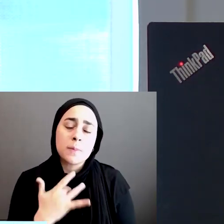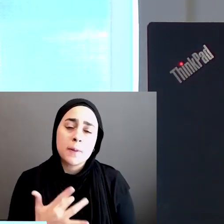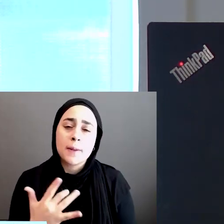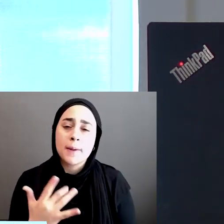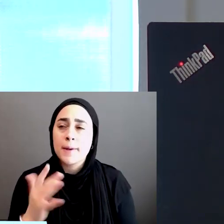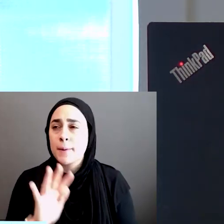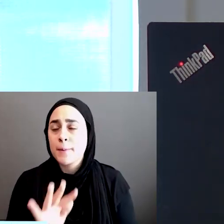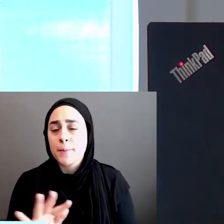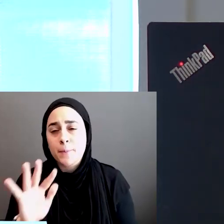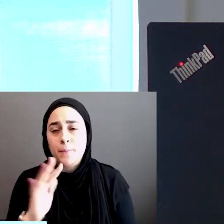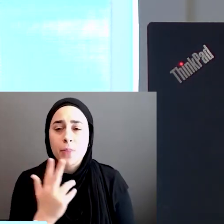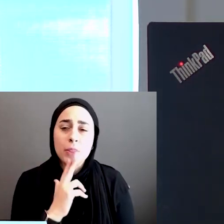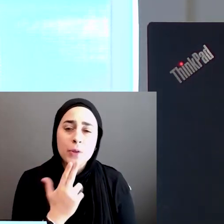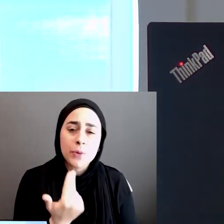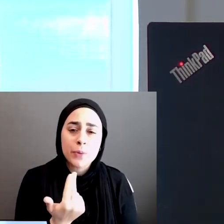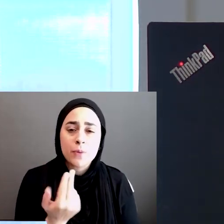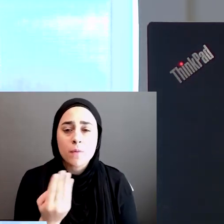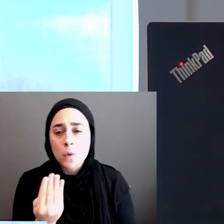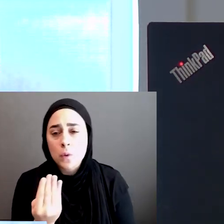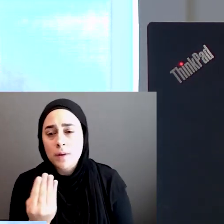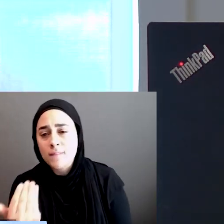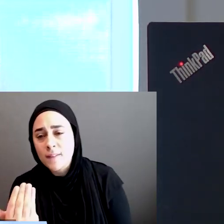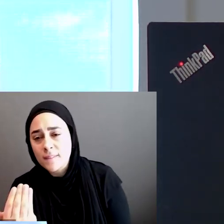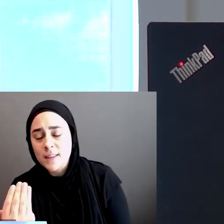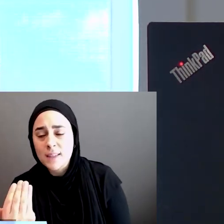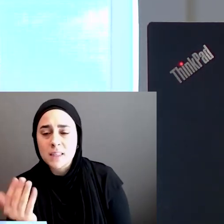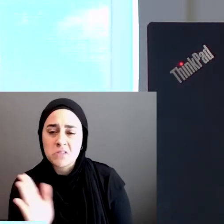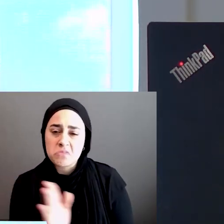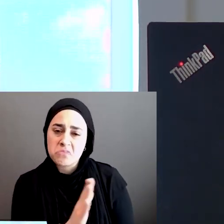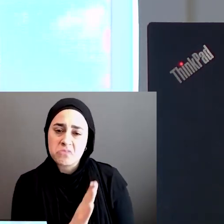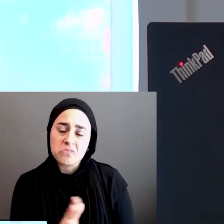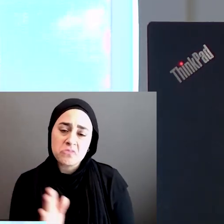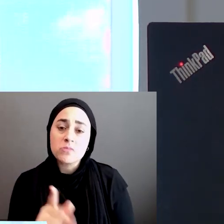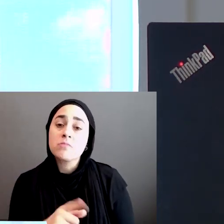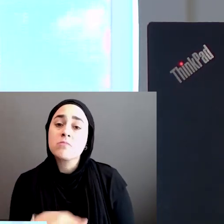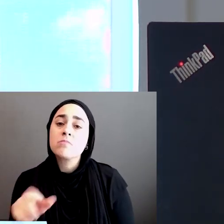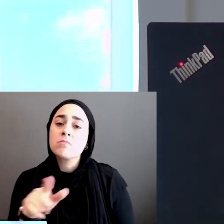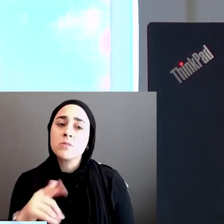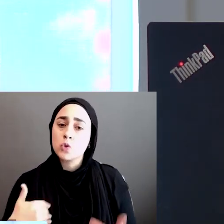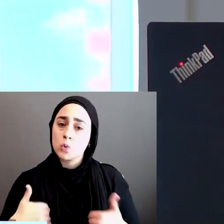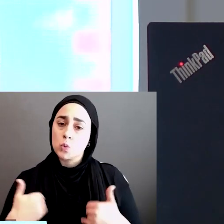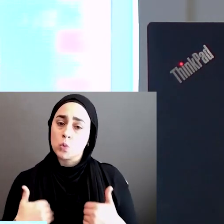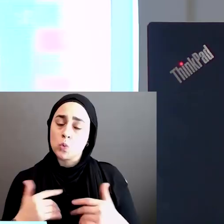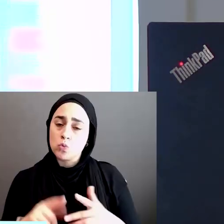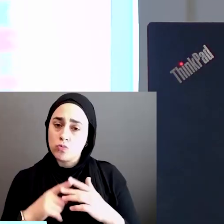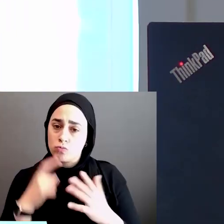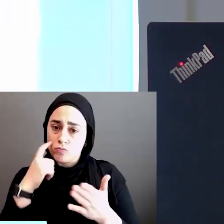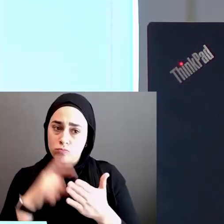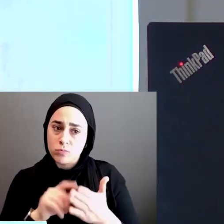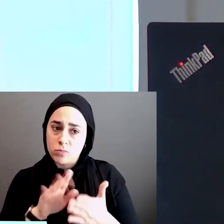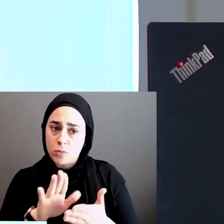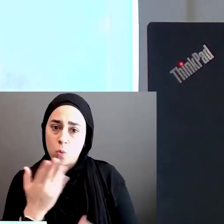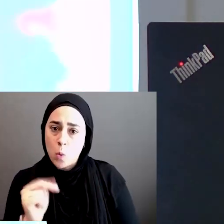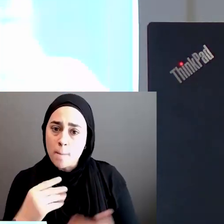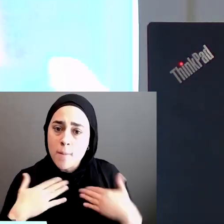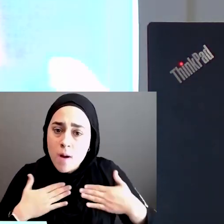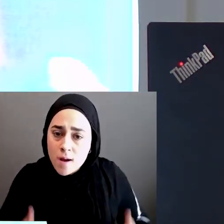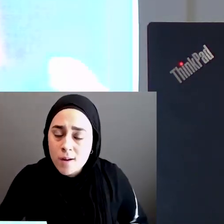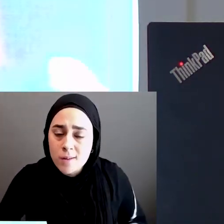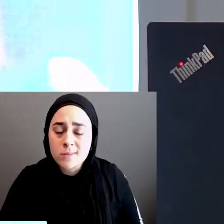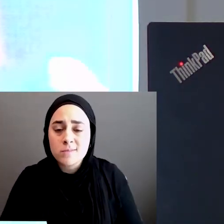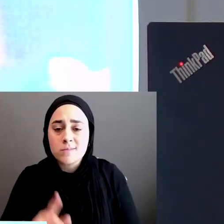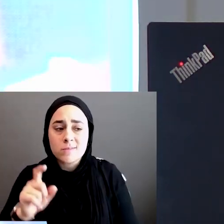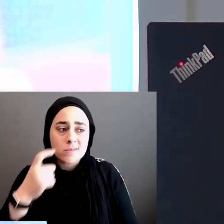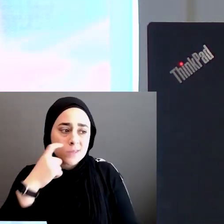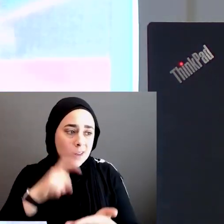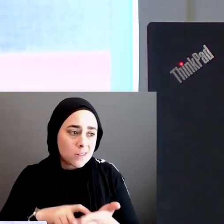is 13, 14, 15. They're starting to recognize their own bodies, recognize their own needs,